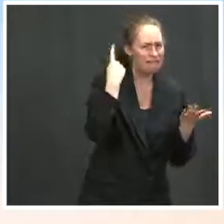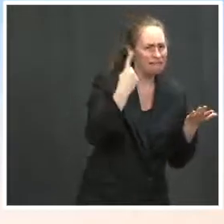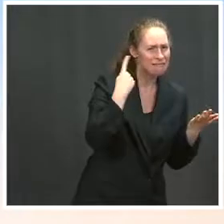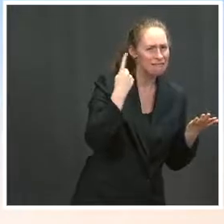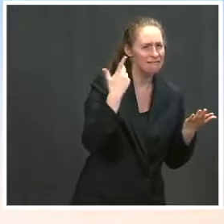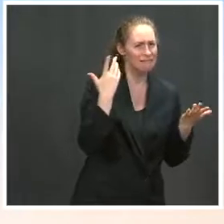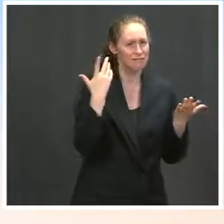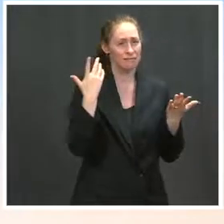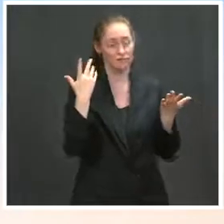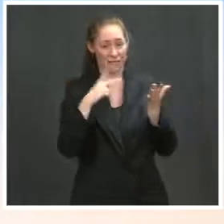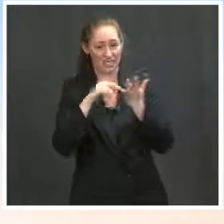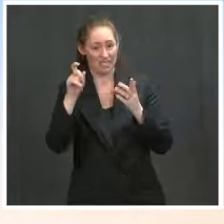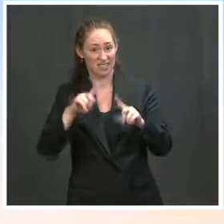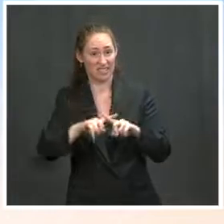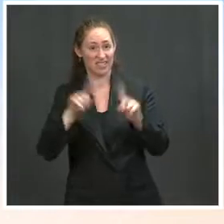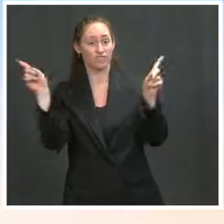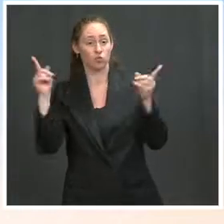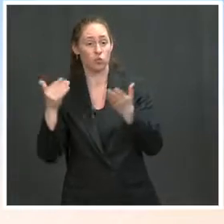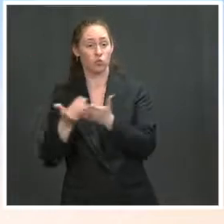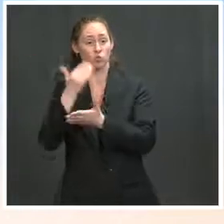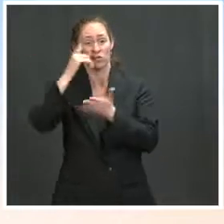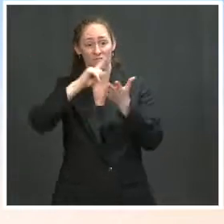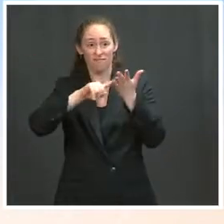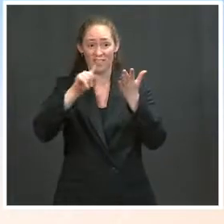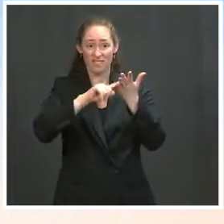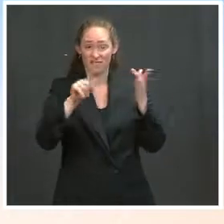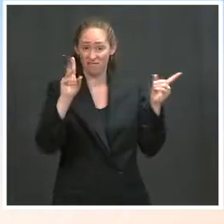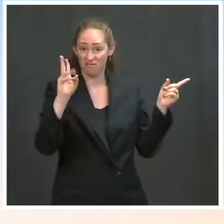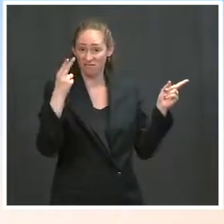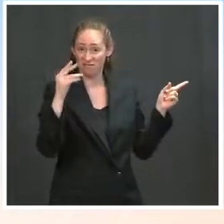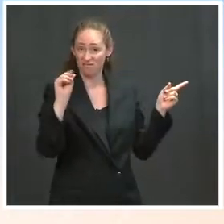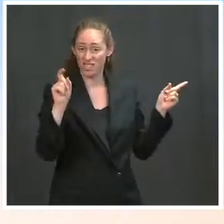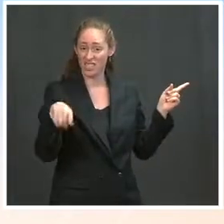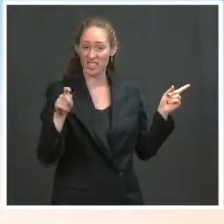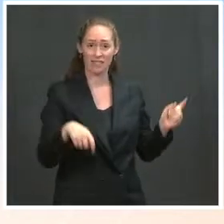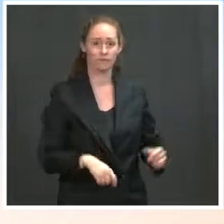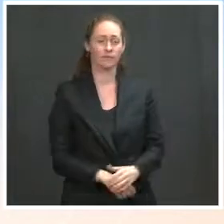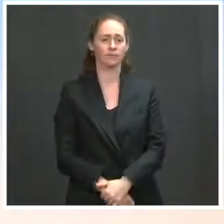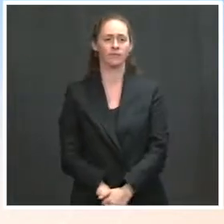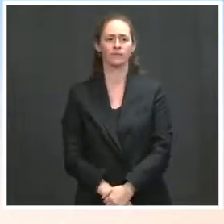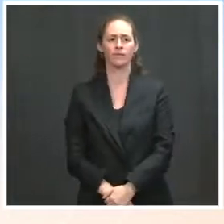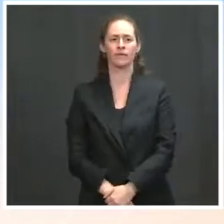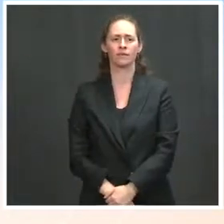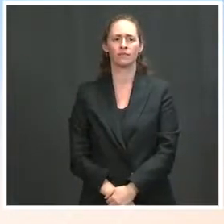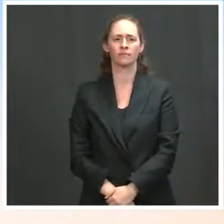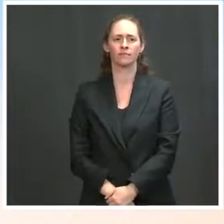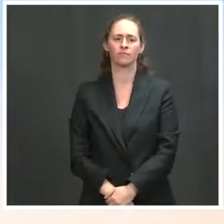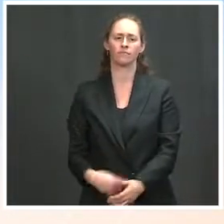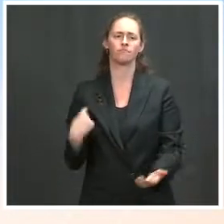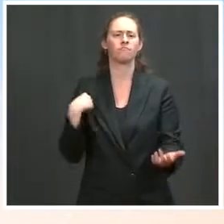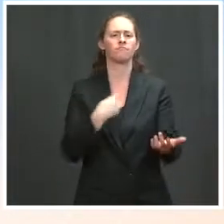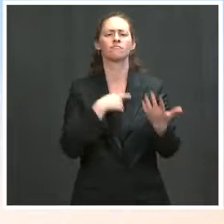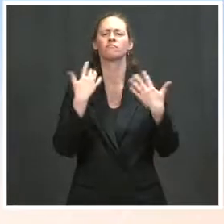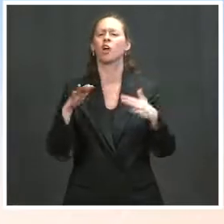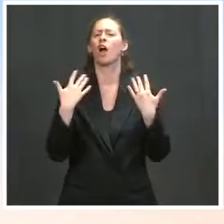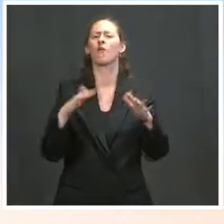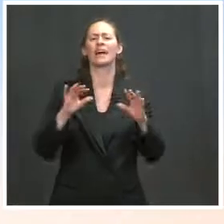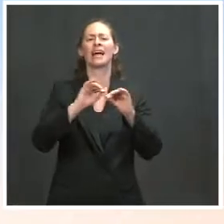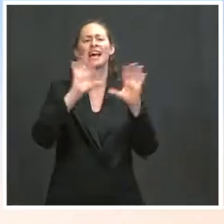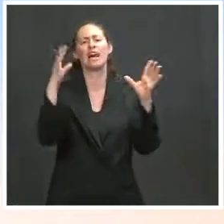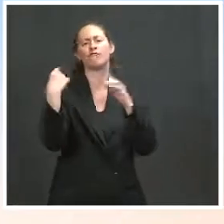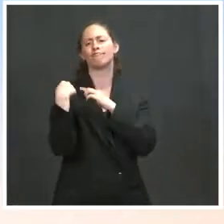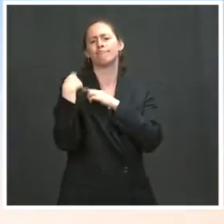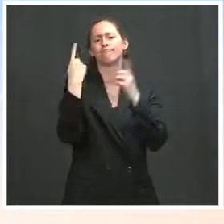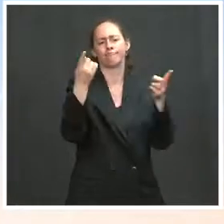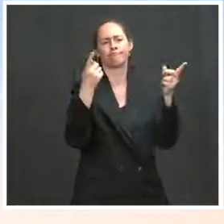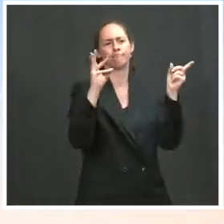results that you'll find in that? Yeah, I mean, we've been very clear on that. We've been very clear with the WHO to continue to get to the bottom of